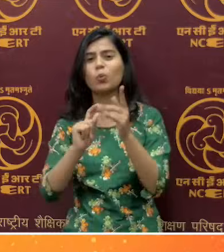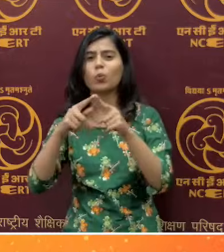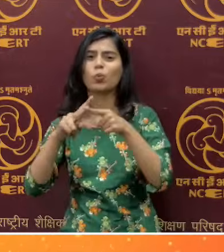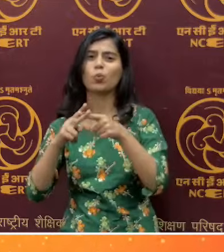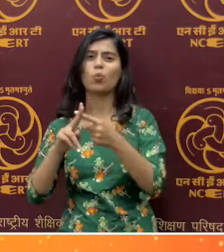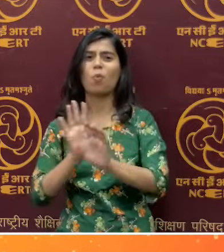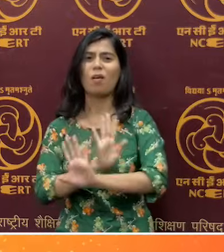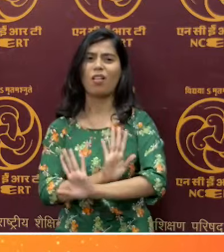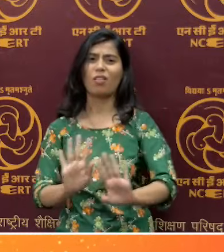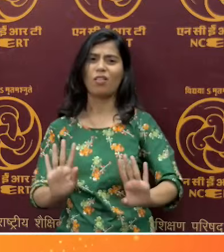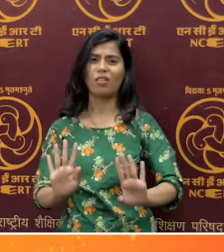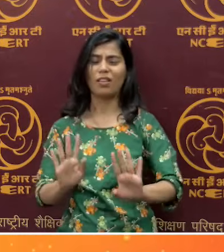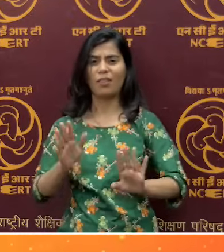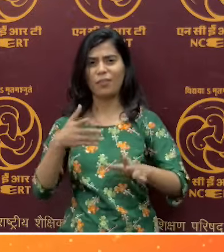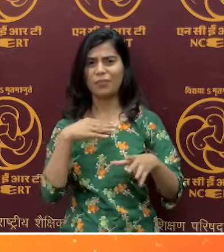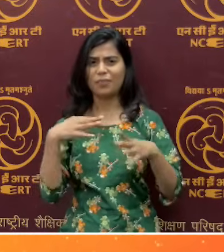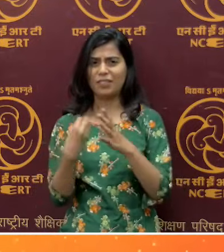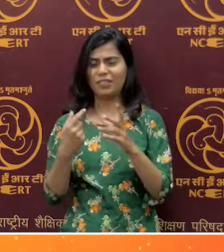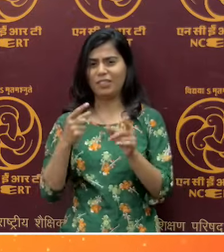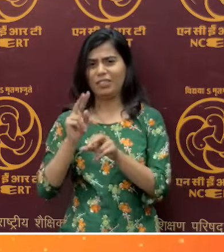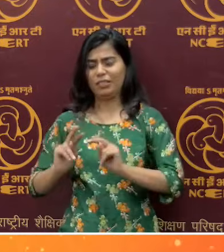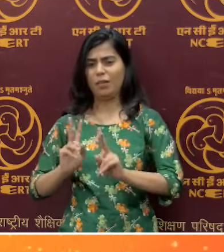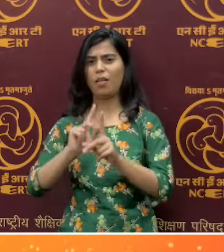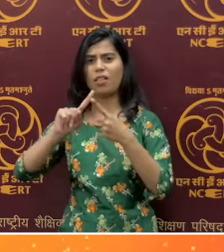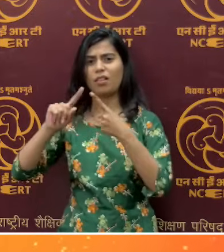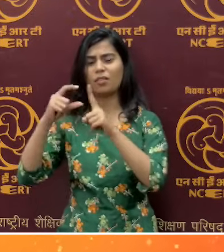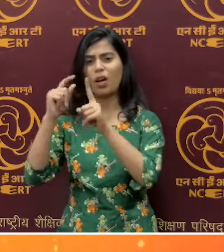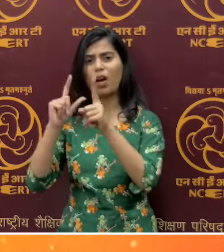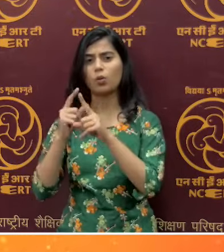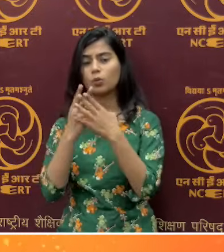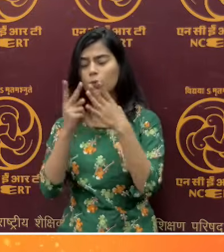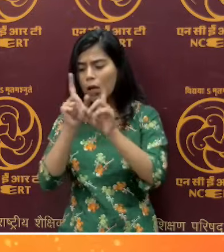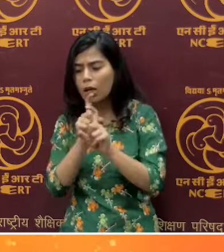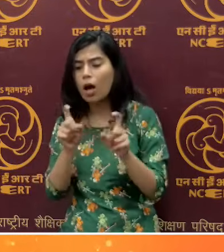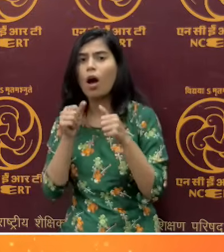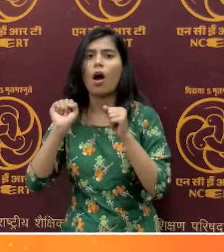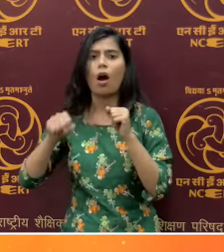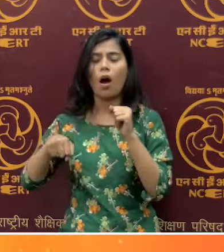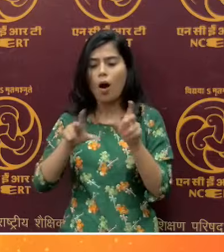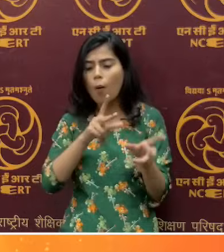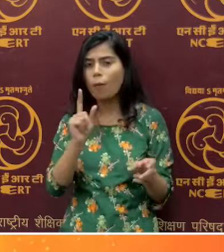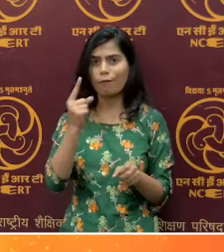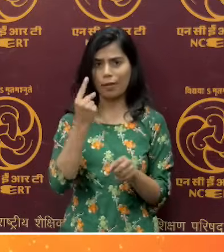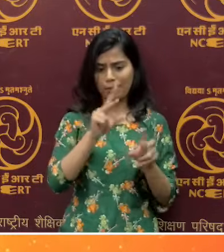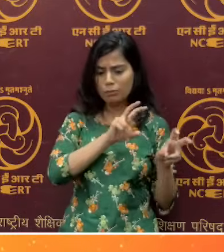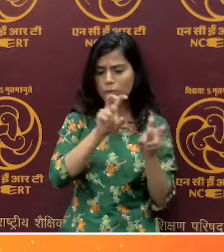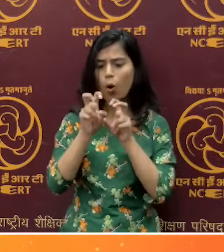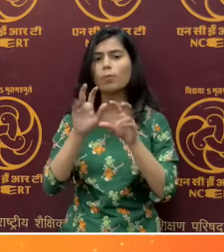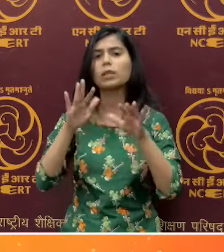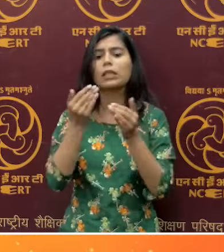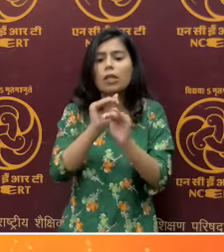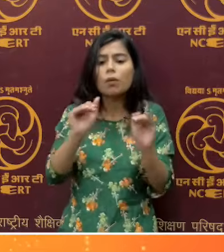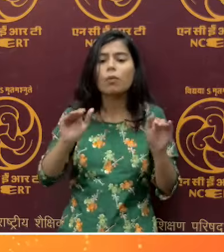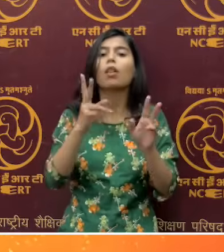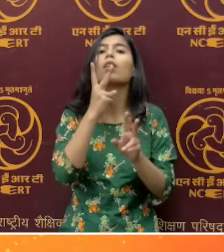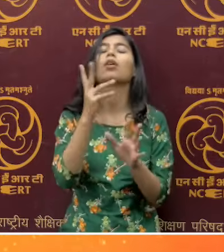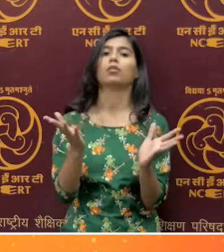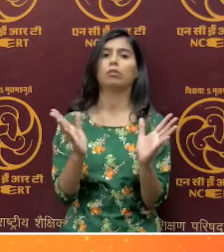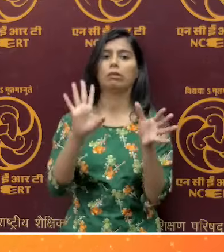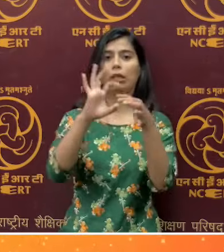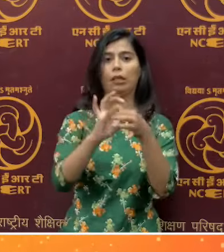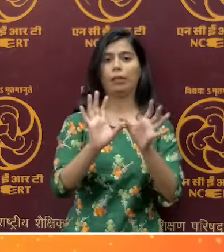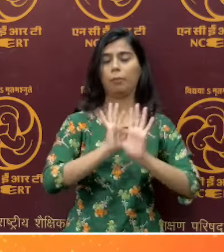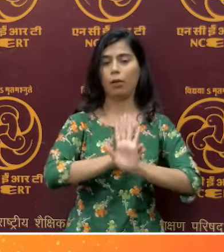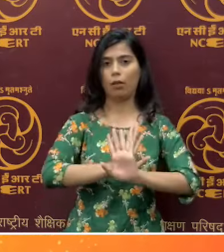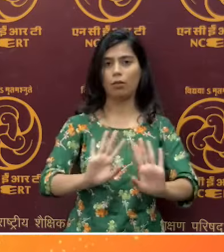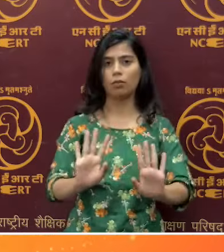we need to be, as an educator and as a teacher, we need to be very clear that what we are observing among our children. Yeah. Right. One point I want to